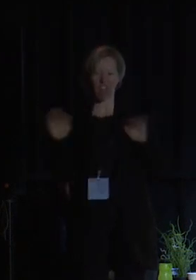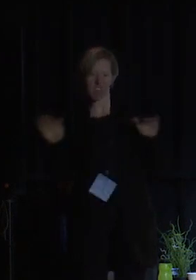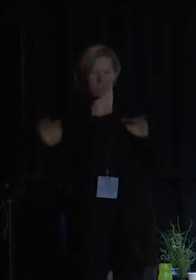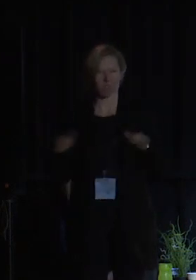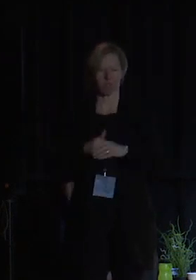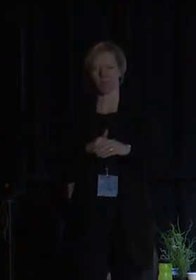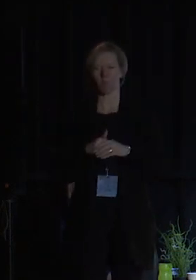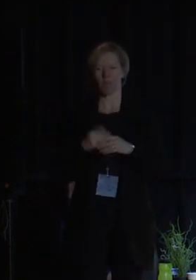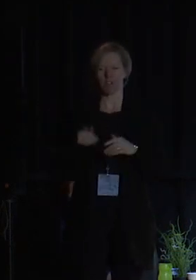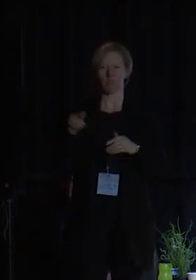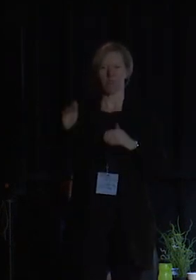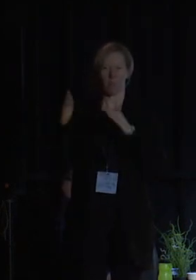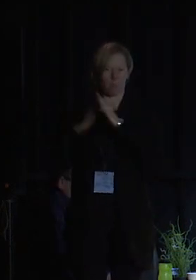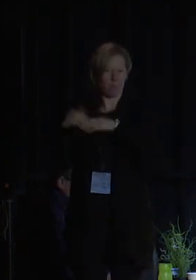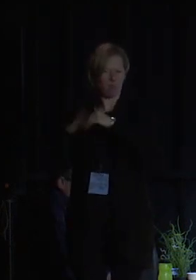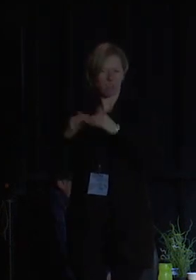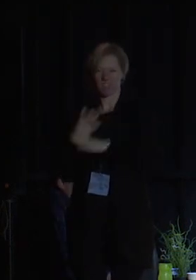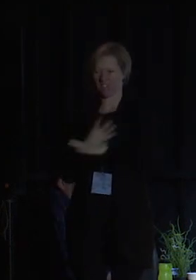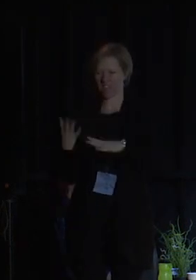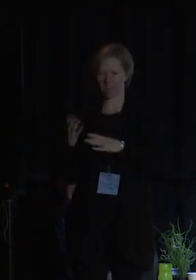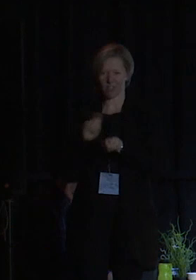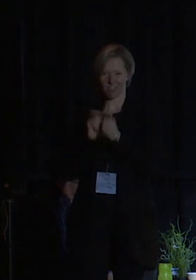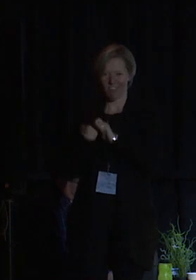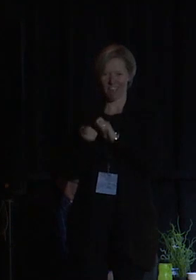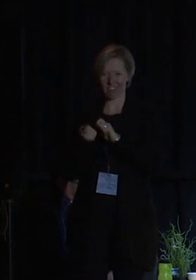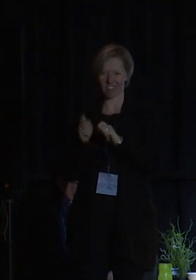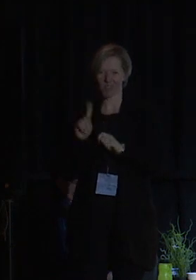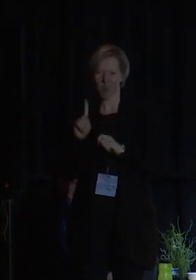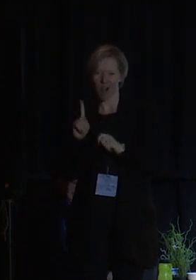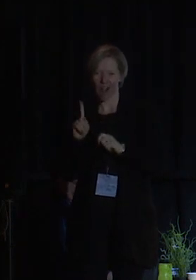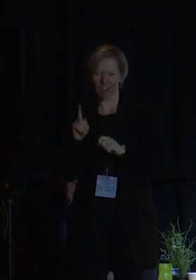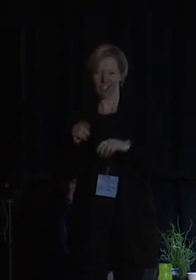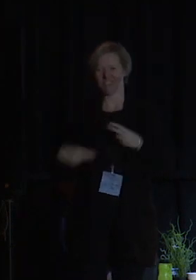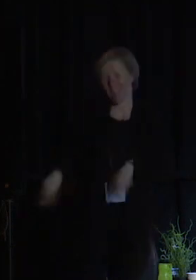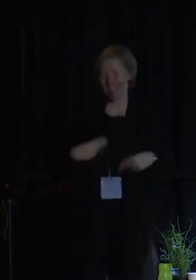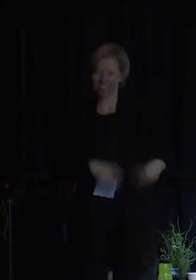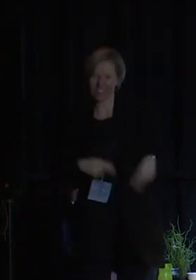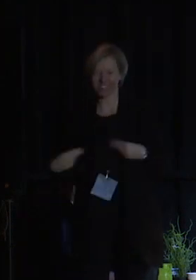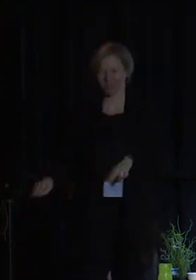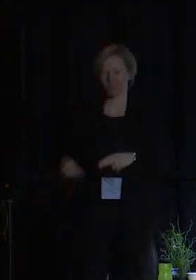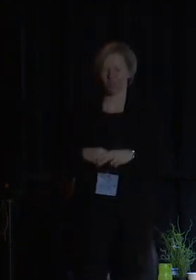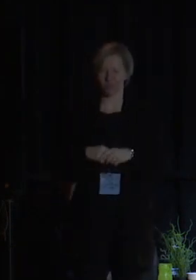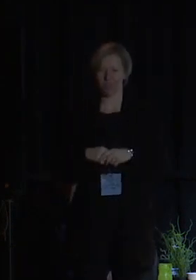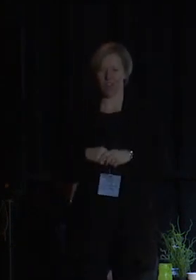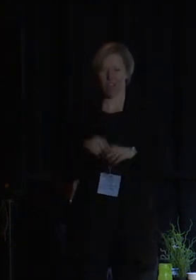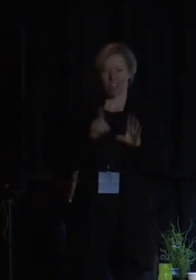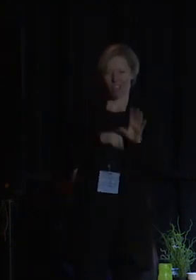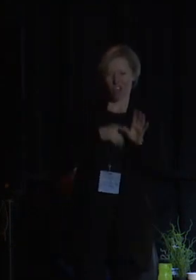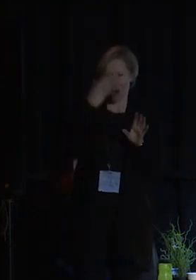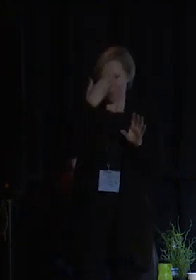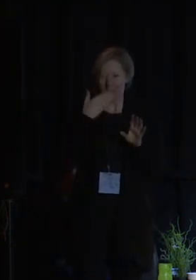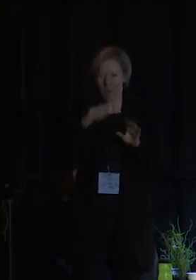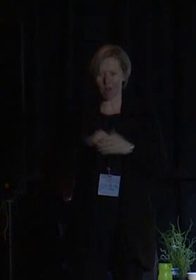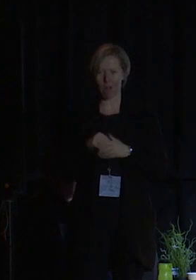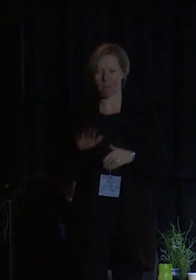disused warehouses and open fields were transformed into hotbeds of communal dance experience, when young people, fueled